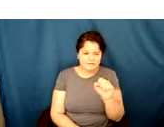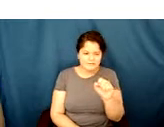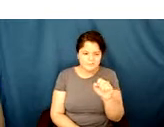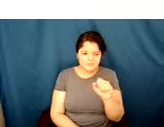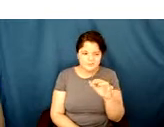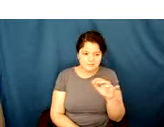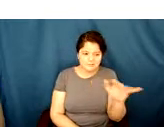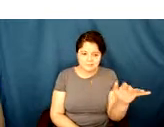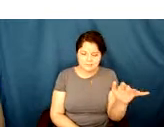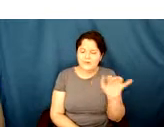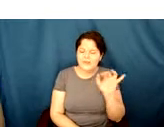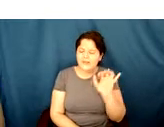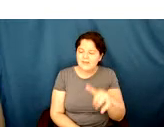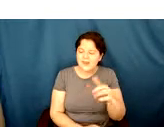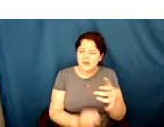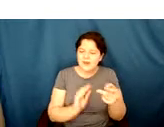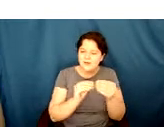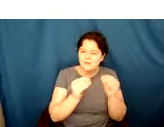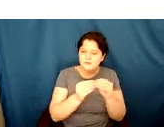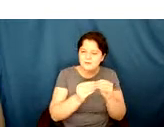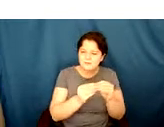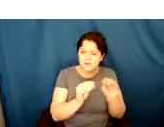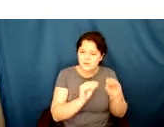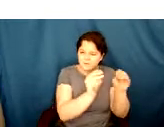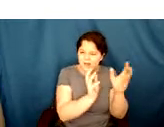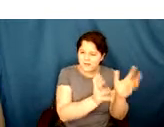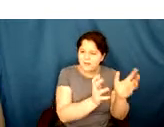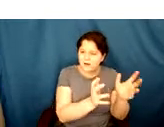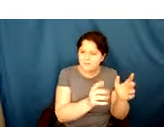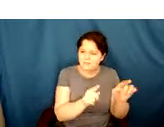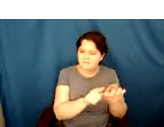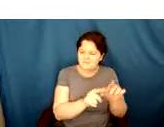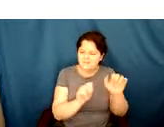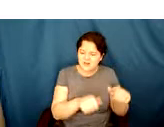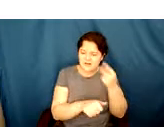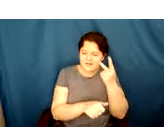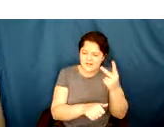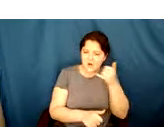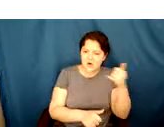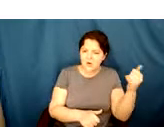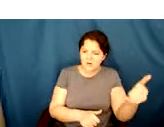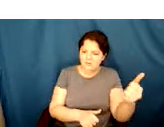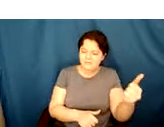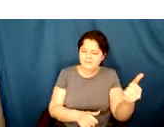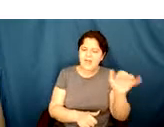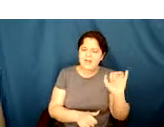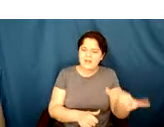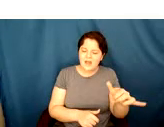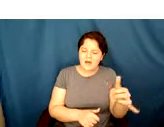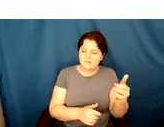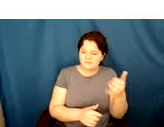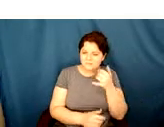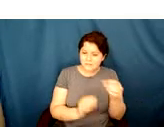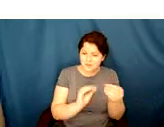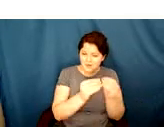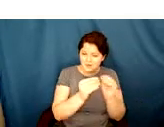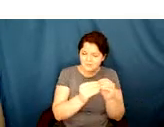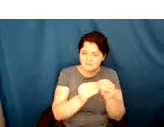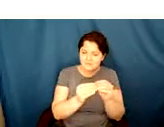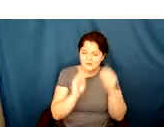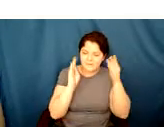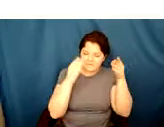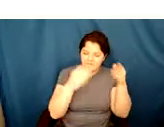412-566-5544. We'll put that number in the chat as well. That's a phone line dedicated to the Mount Lebanon Tunnel Transit Tunnel Ventilation